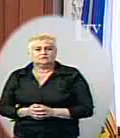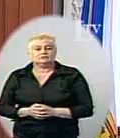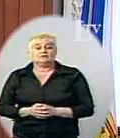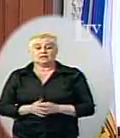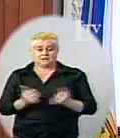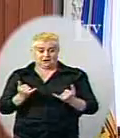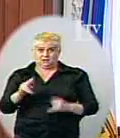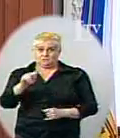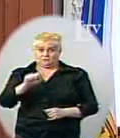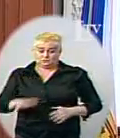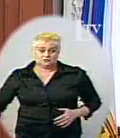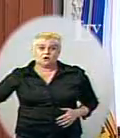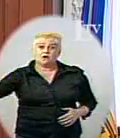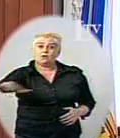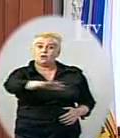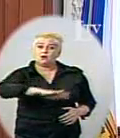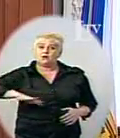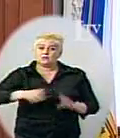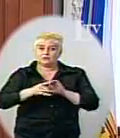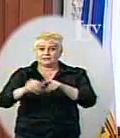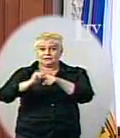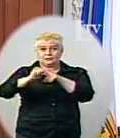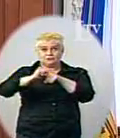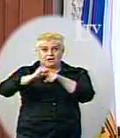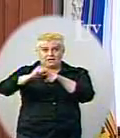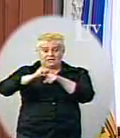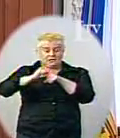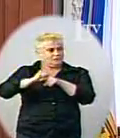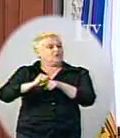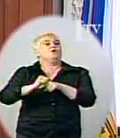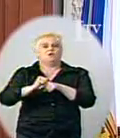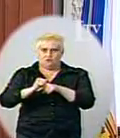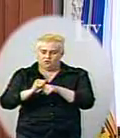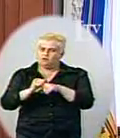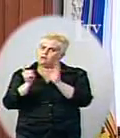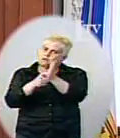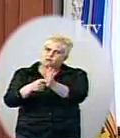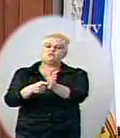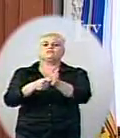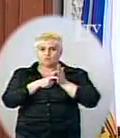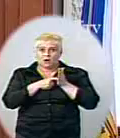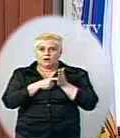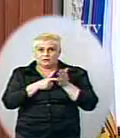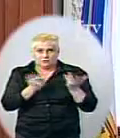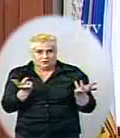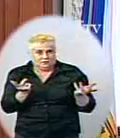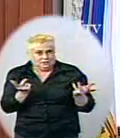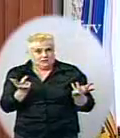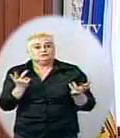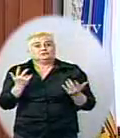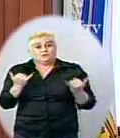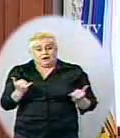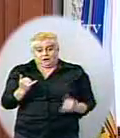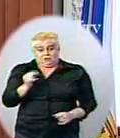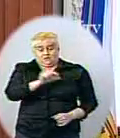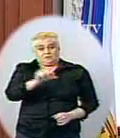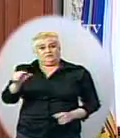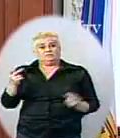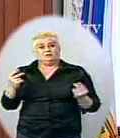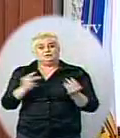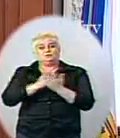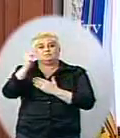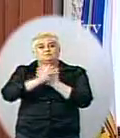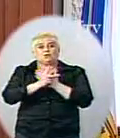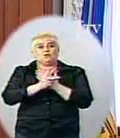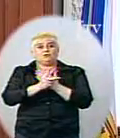Scotia, demand for training in the workplace is massive. My government is expanding programs to meet that